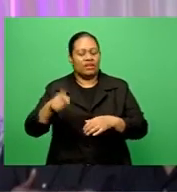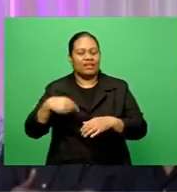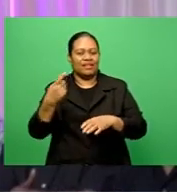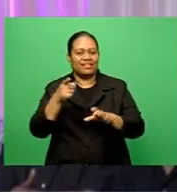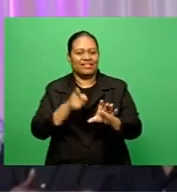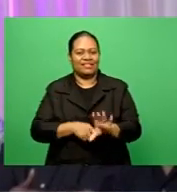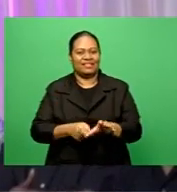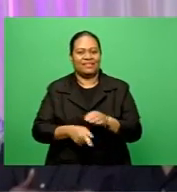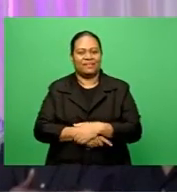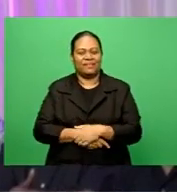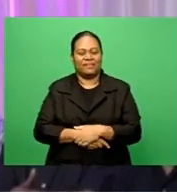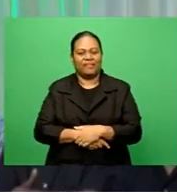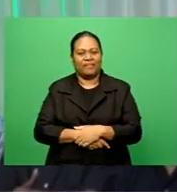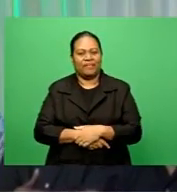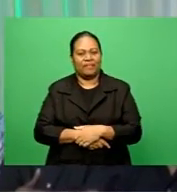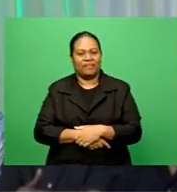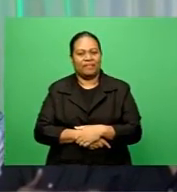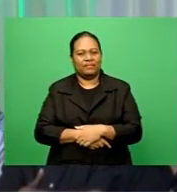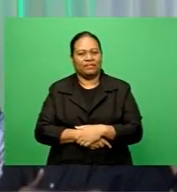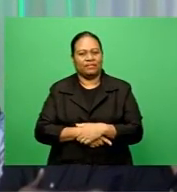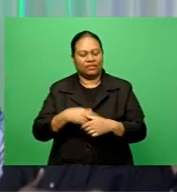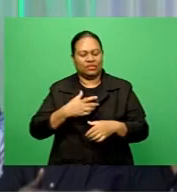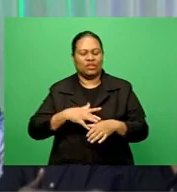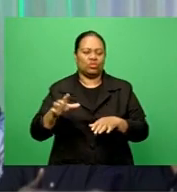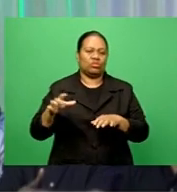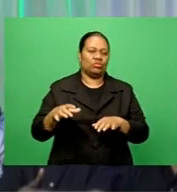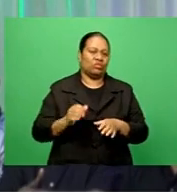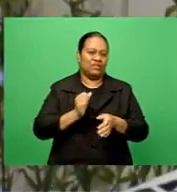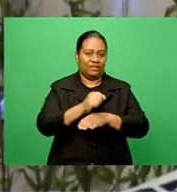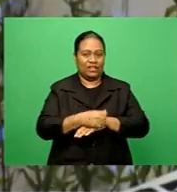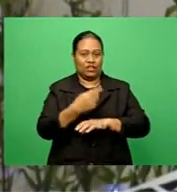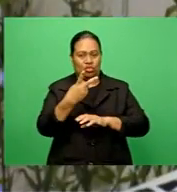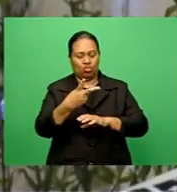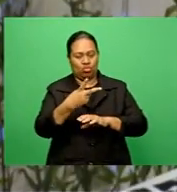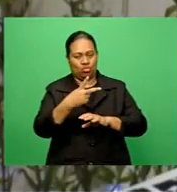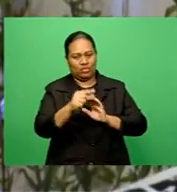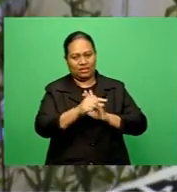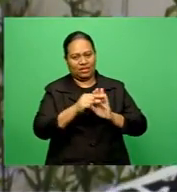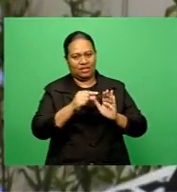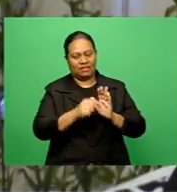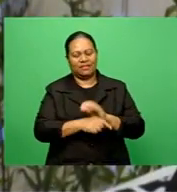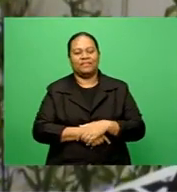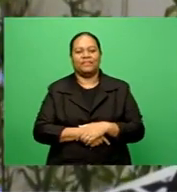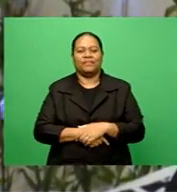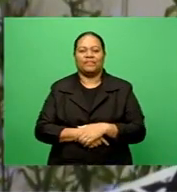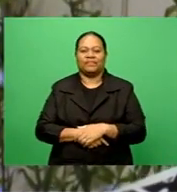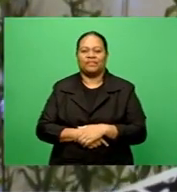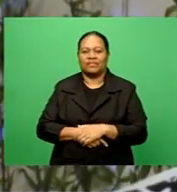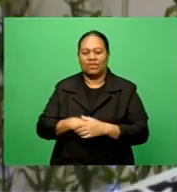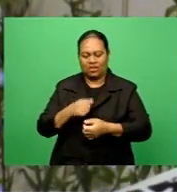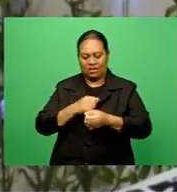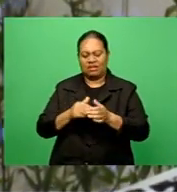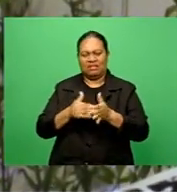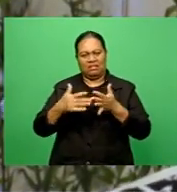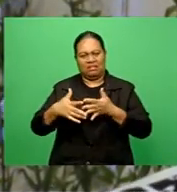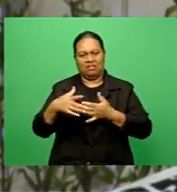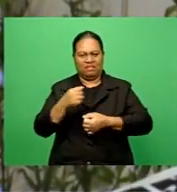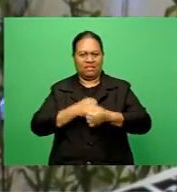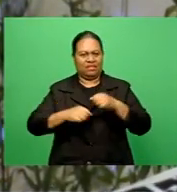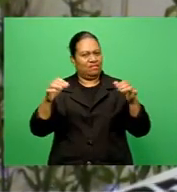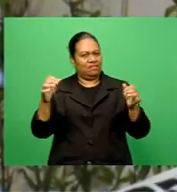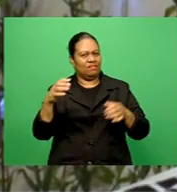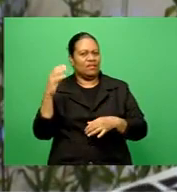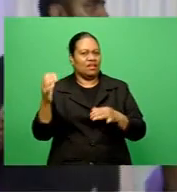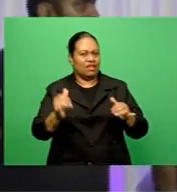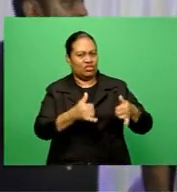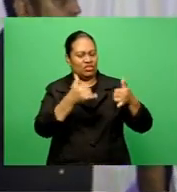yes, definitely want to defend those 2 titles and also win the titles we don't have one. So definitely, as I've said, we want to do a clean sweep. Our target is to